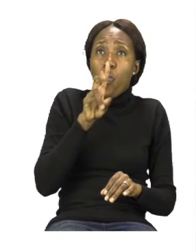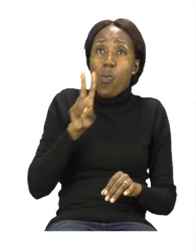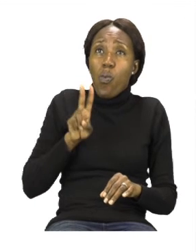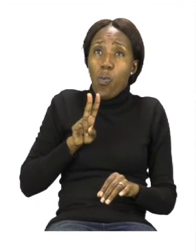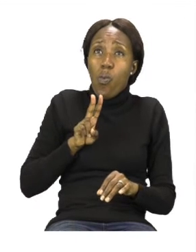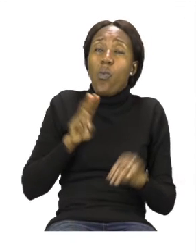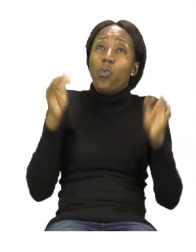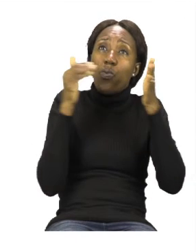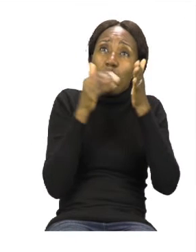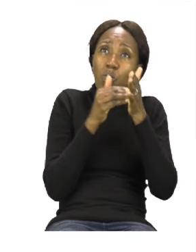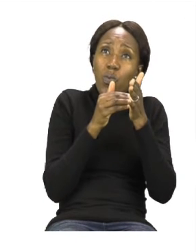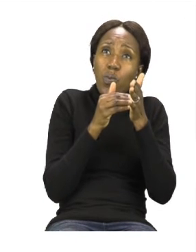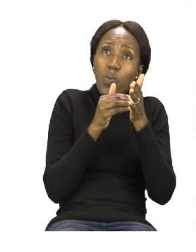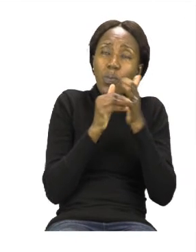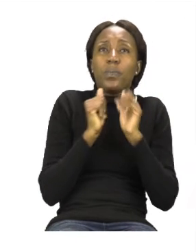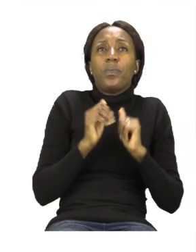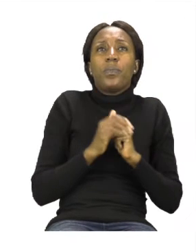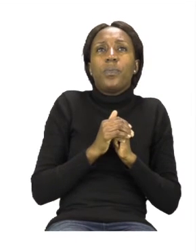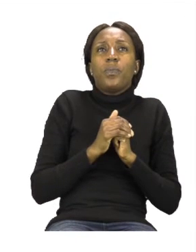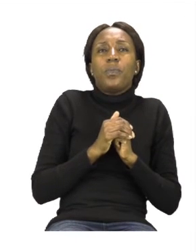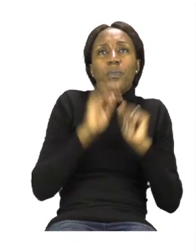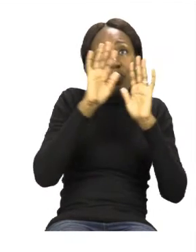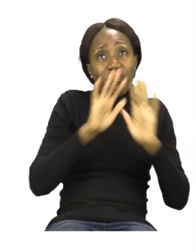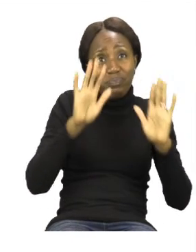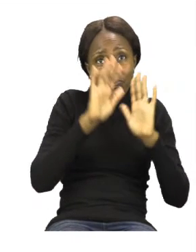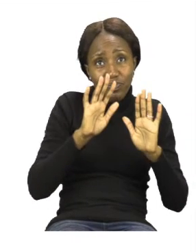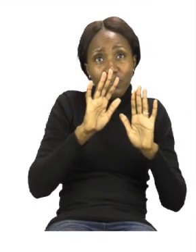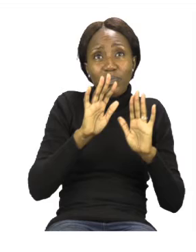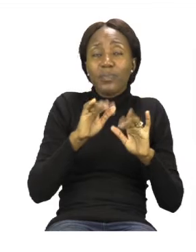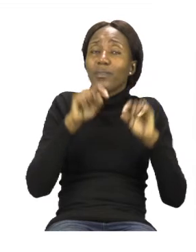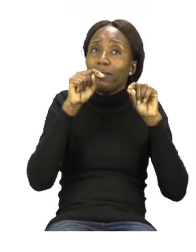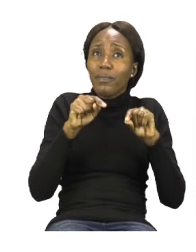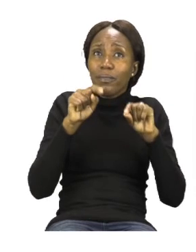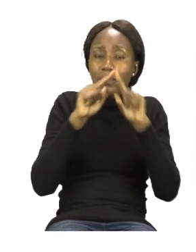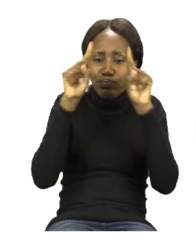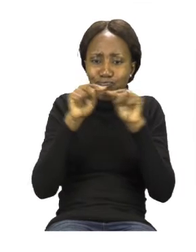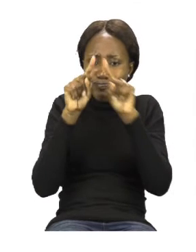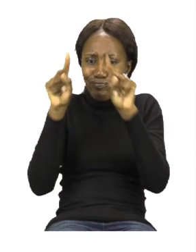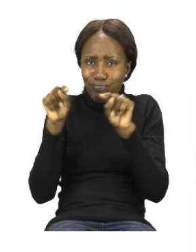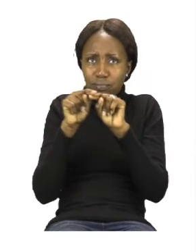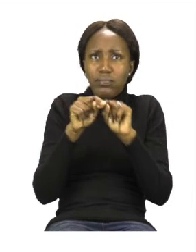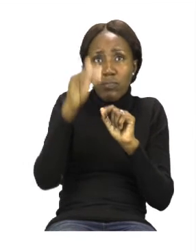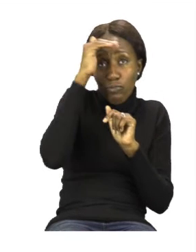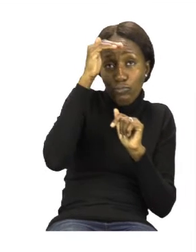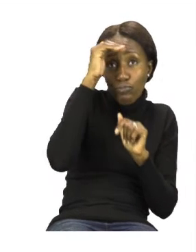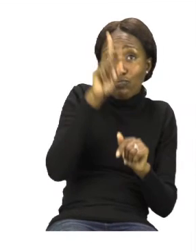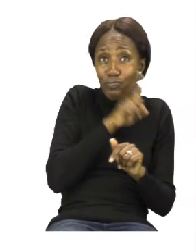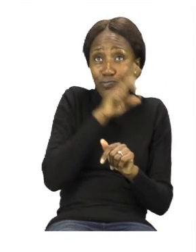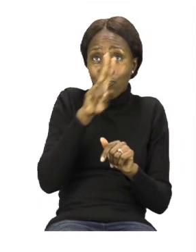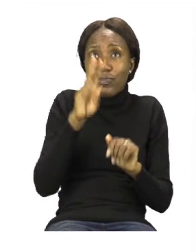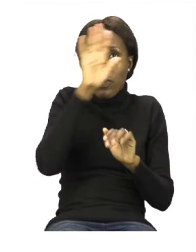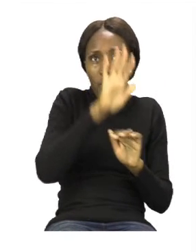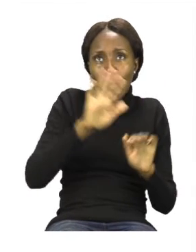color 12. And then you're going to look for the number 12 and color it in the blocks